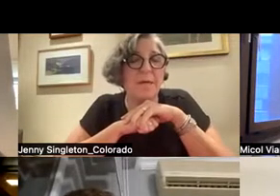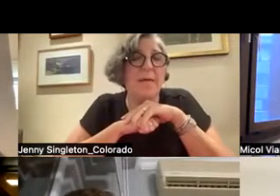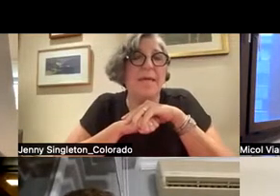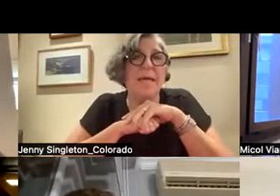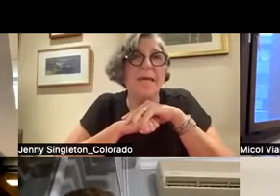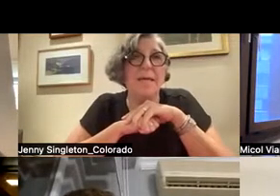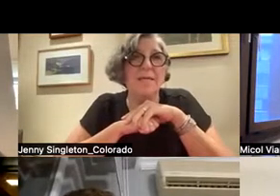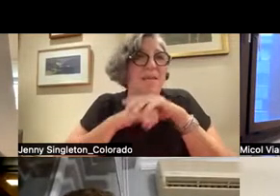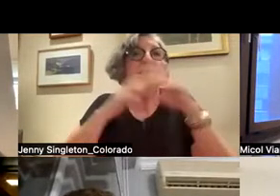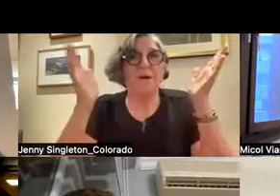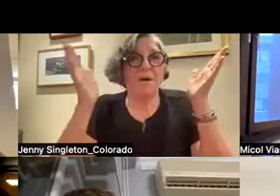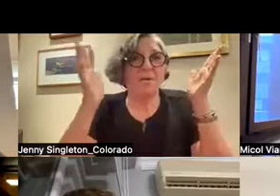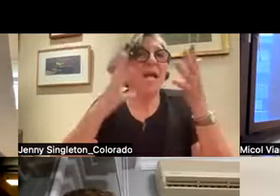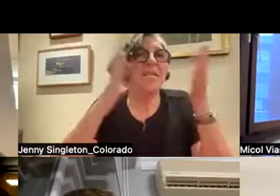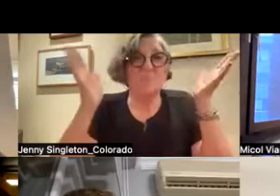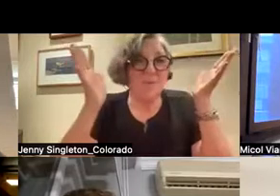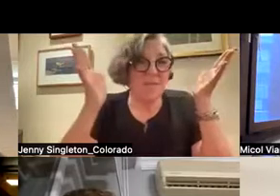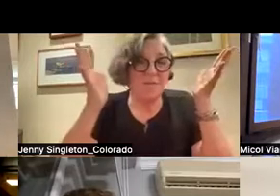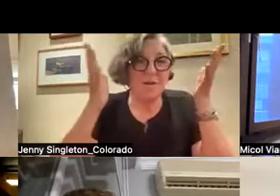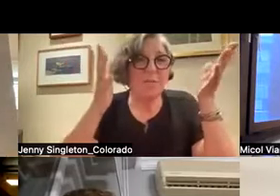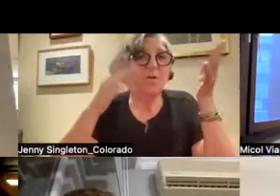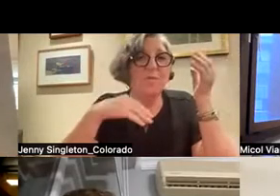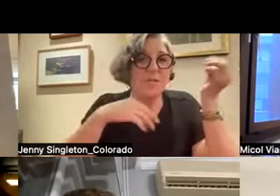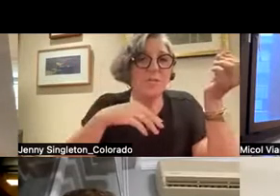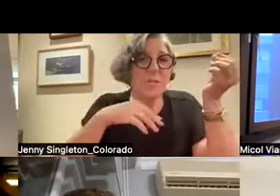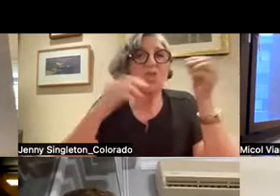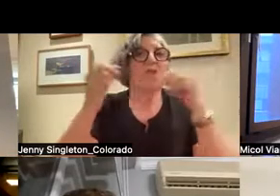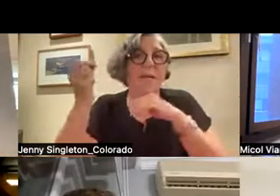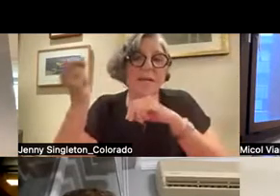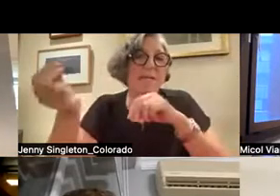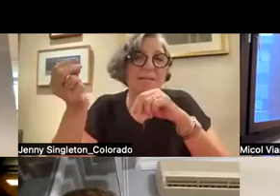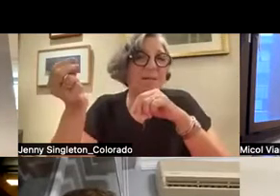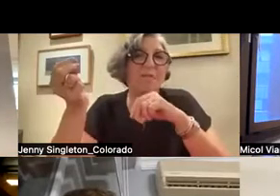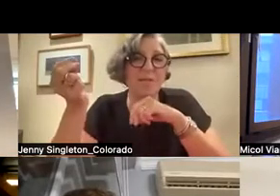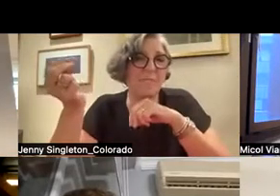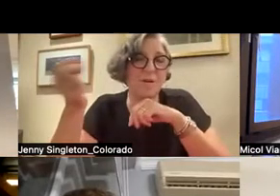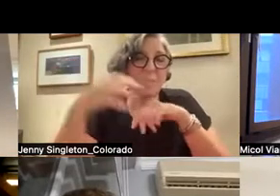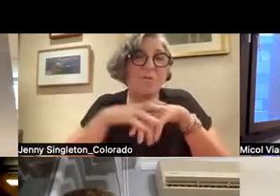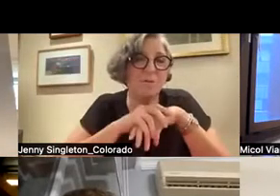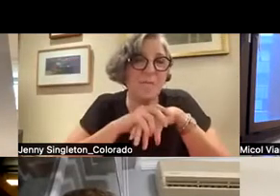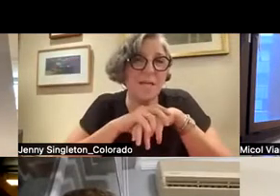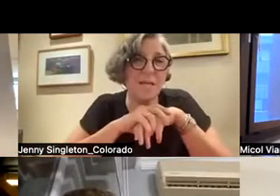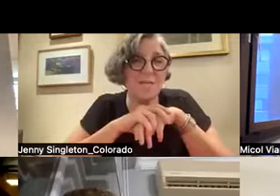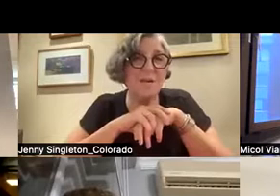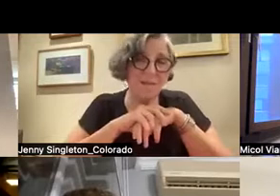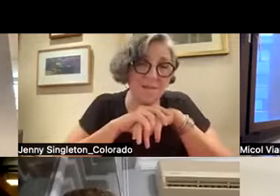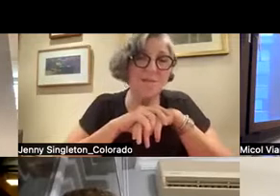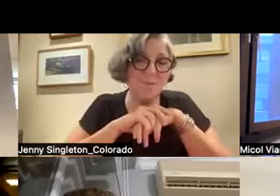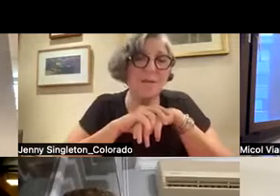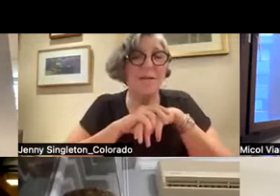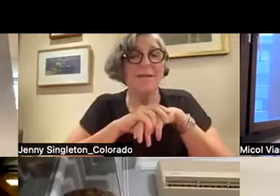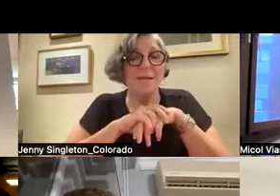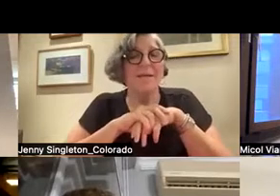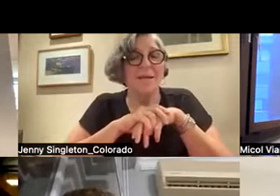spoke. And even though 90% of their input was speech and 10% of their input was sign. So I think